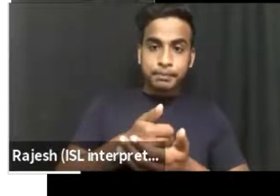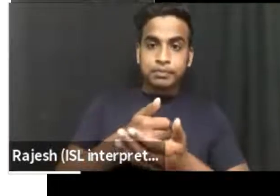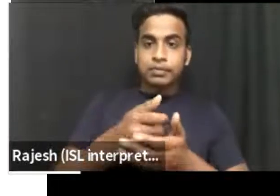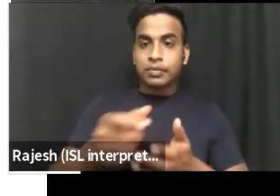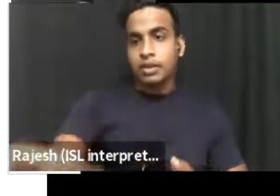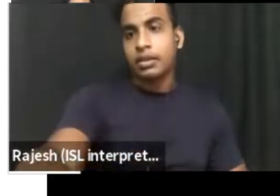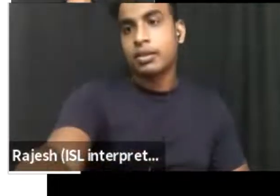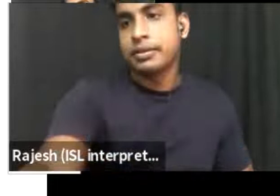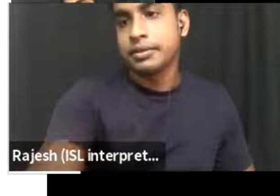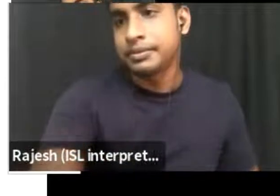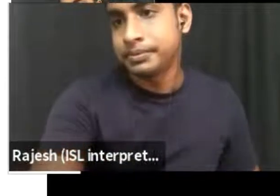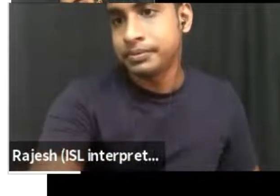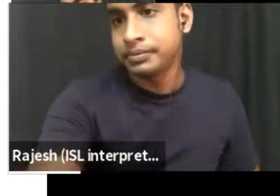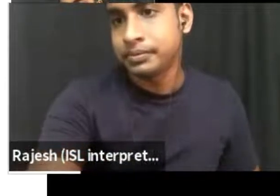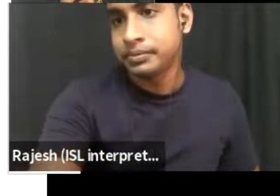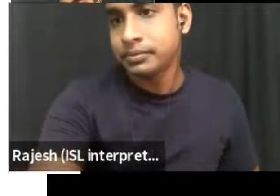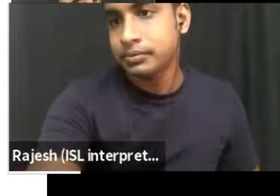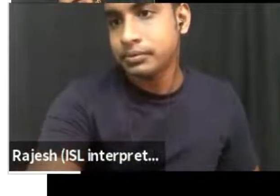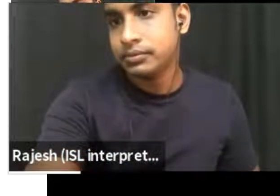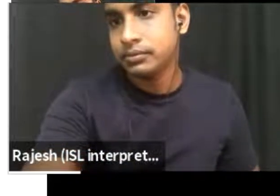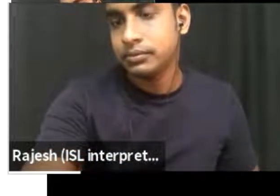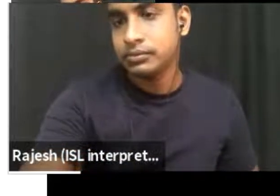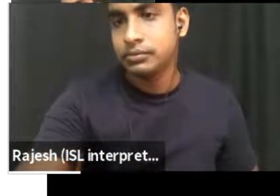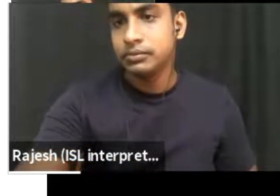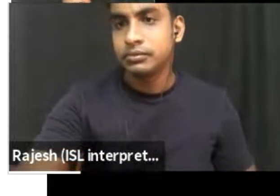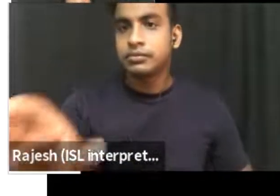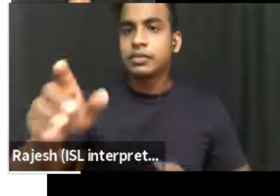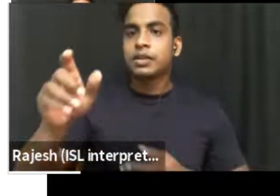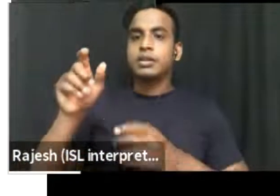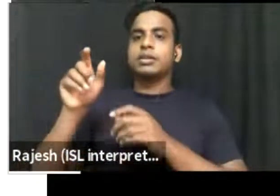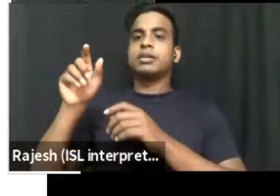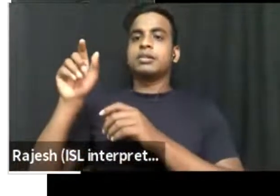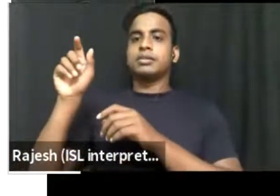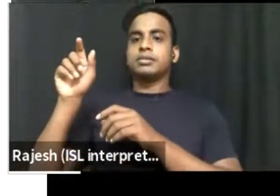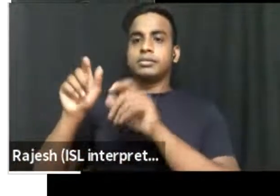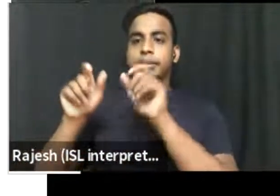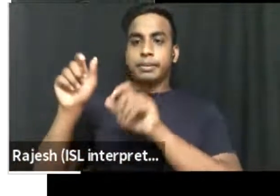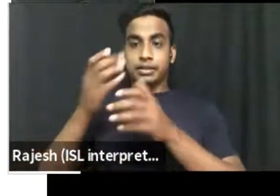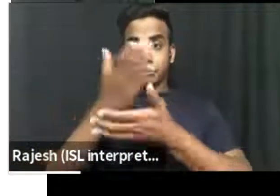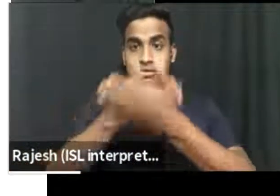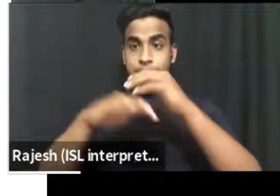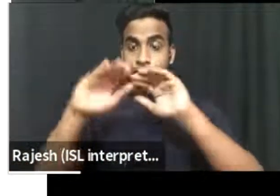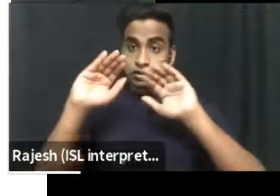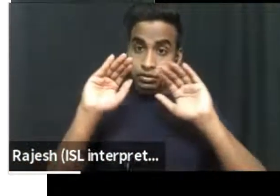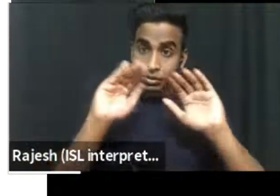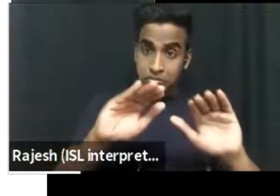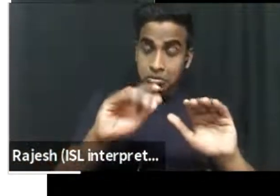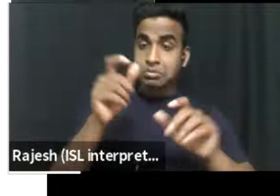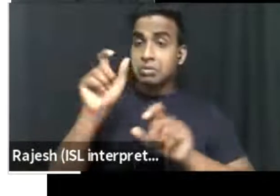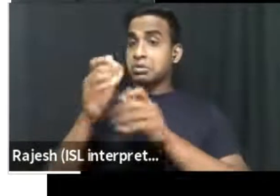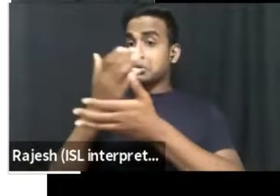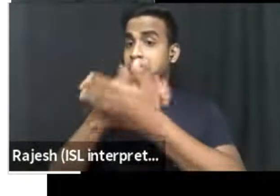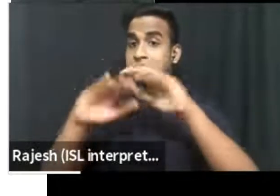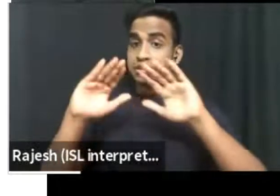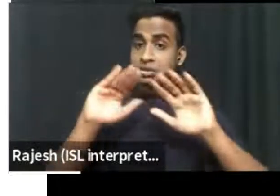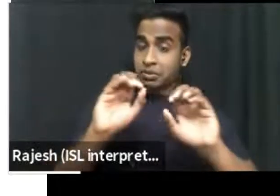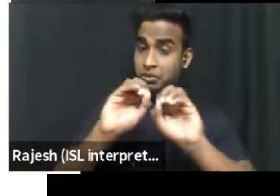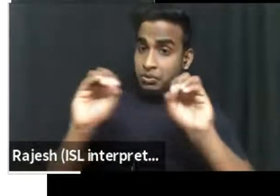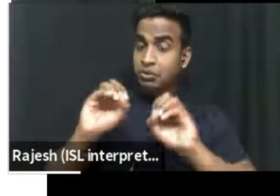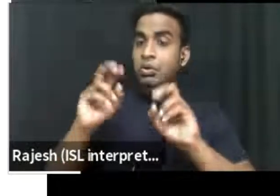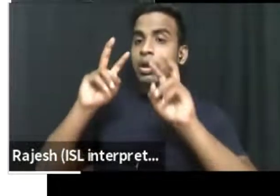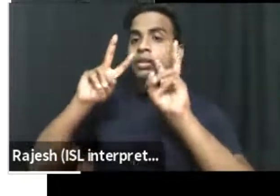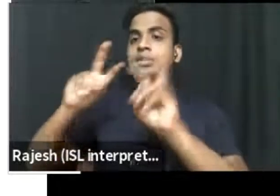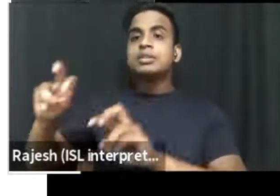been supporting people with disabilities or not supporting. So how do we create researched evidence? Empowerment of women and persons with disabilities